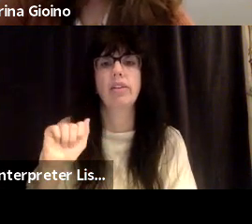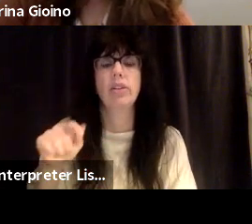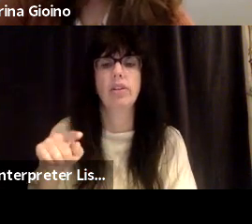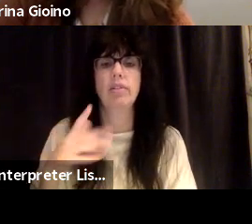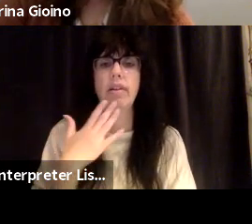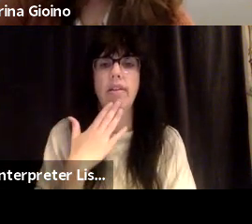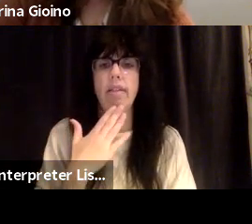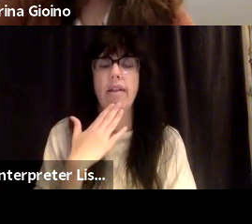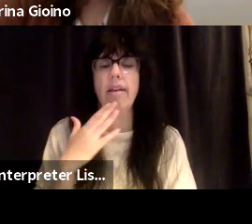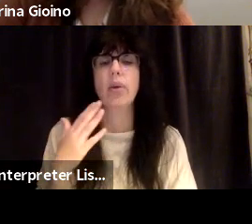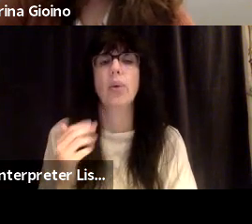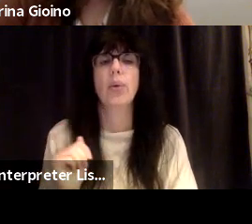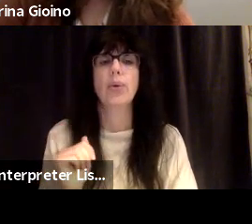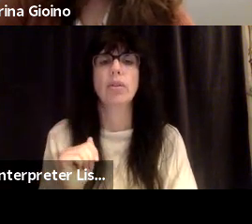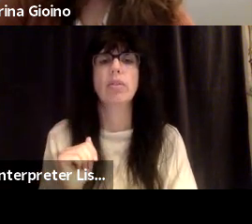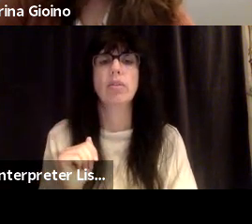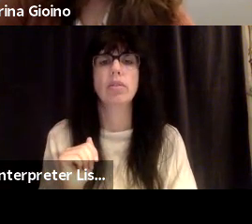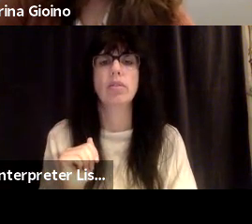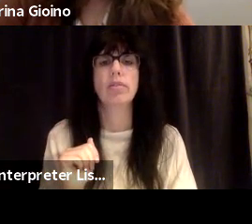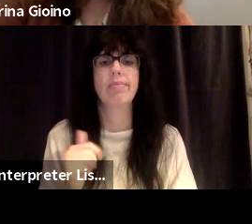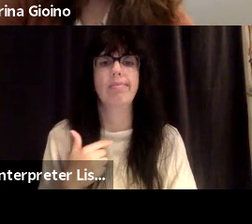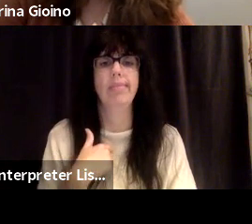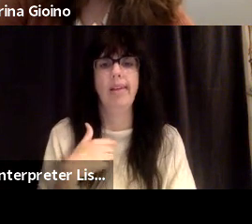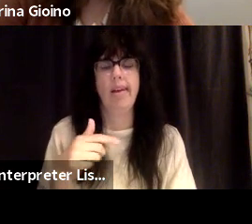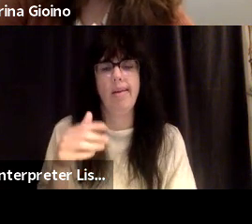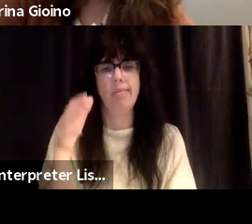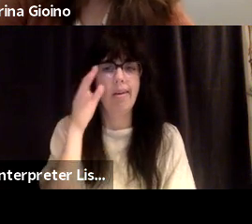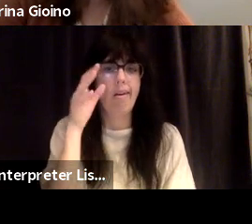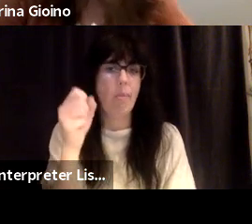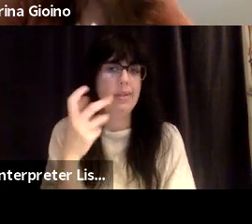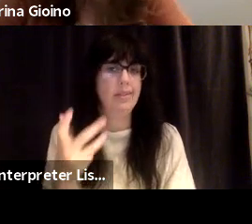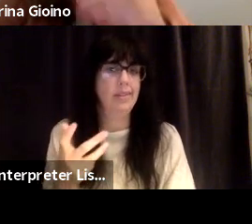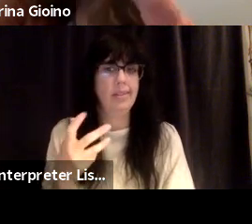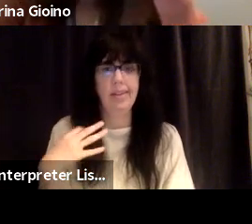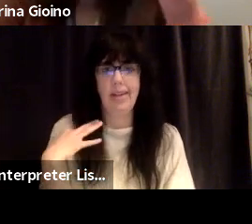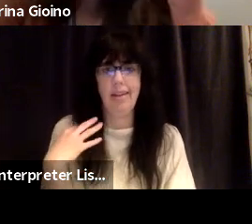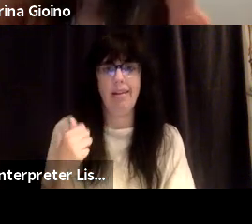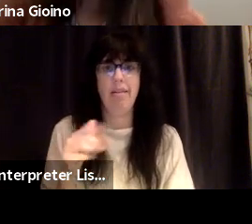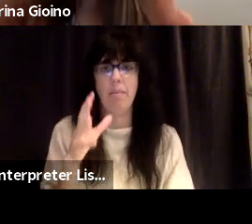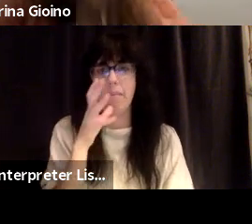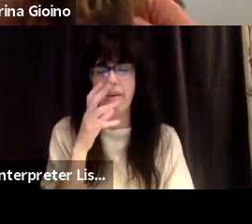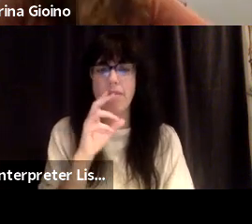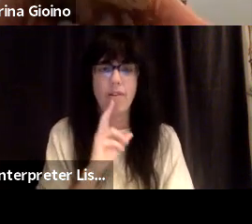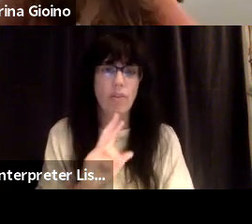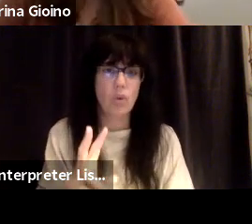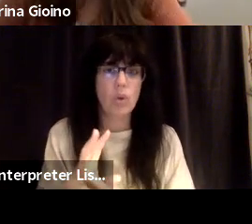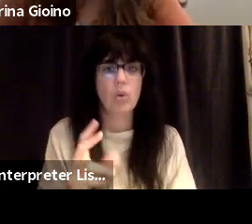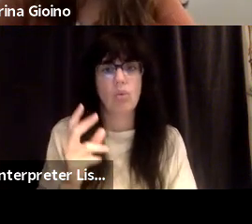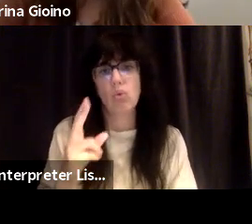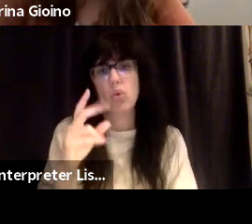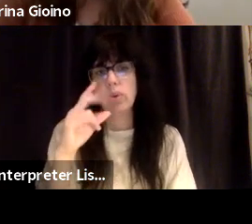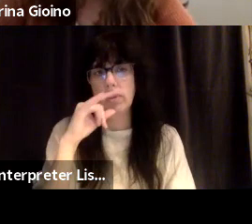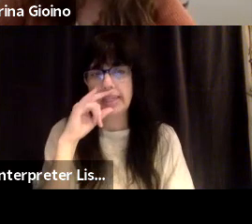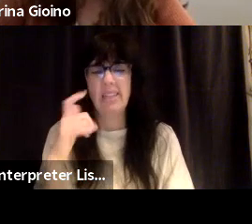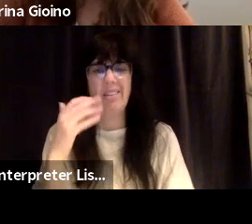Thank you, Sky. I'm the common sense candidate in this race. I'm a mother of two. I understand exactly